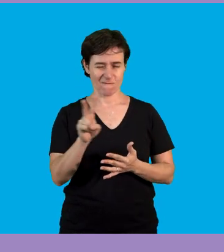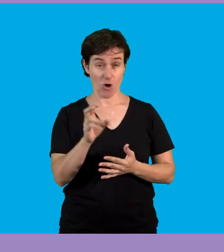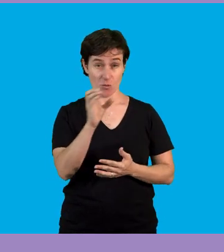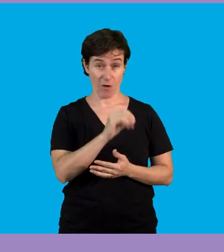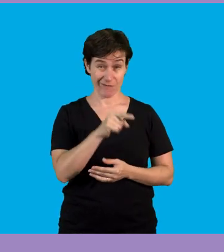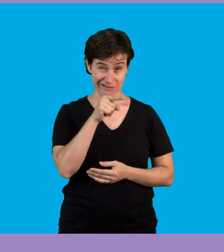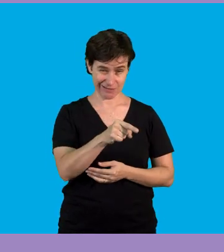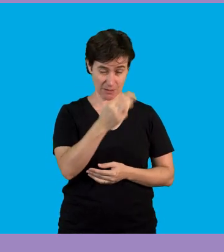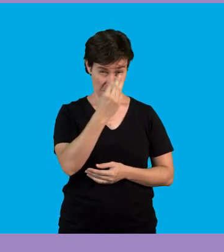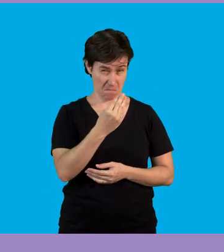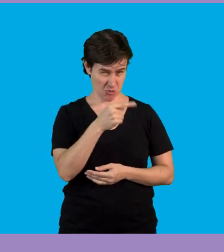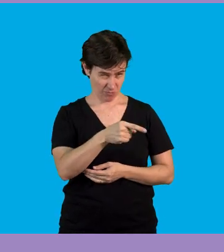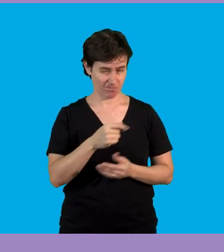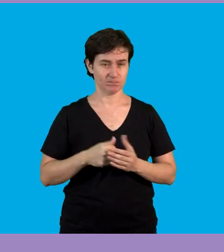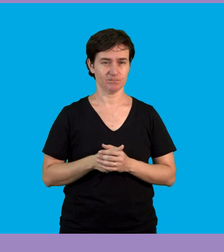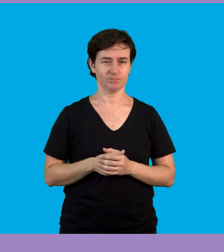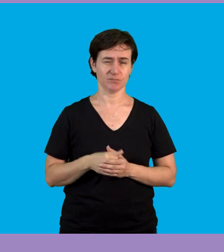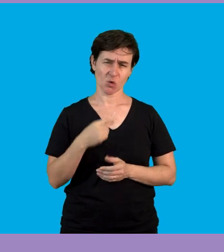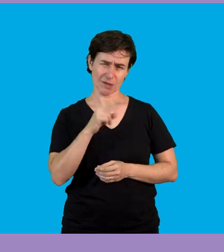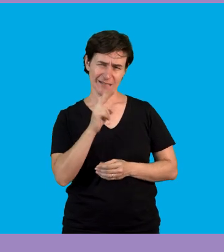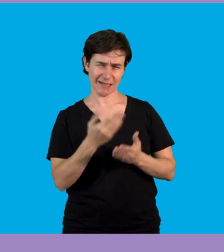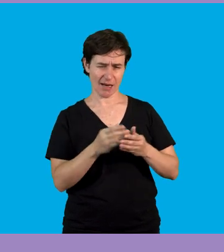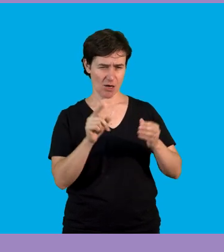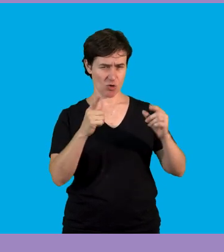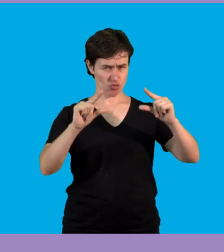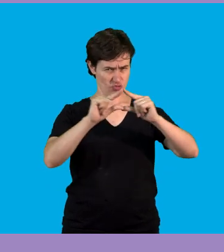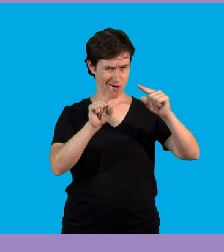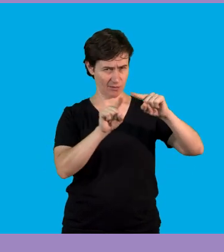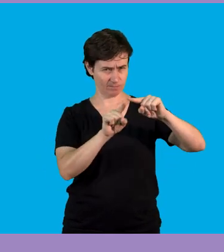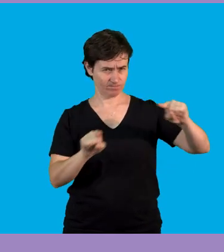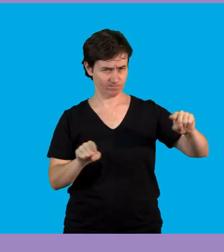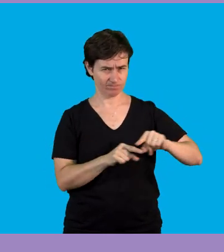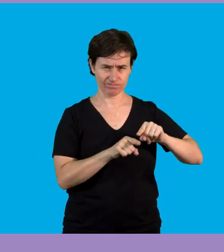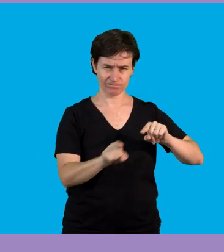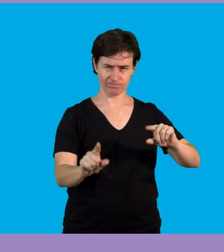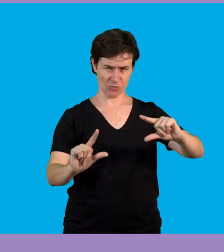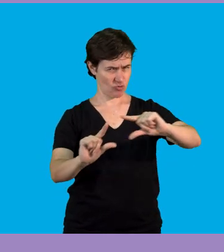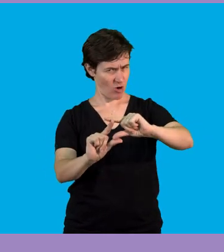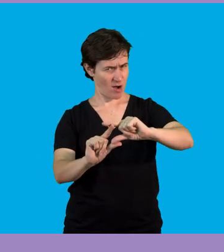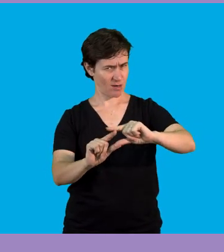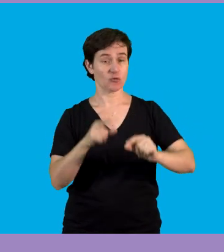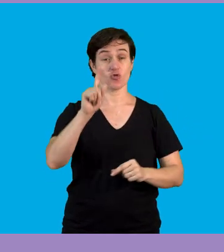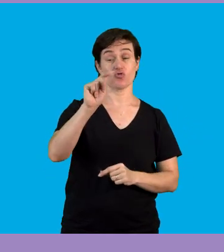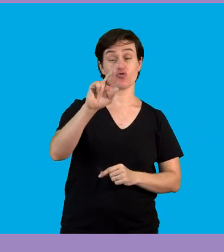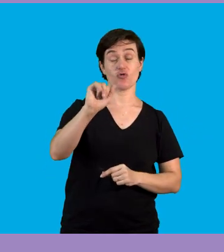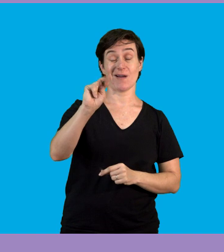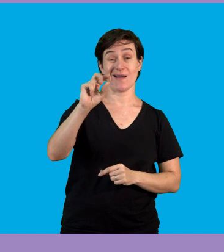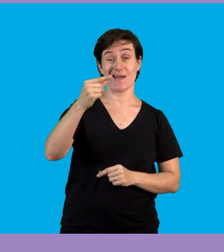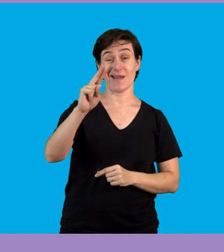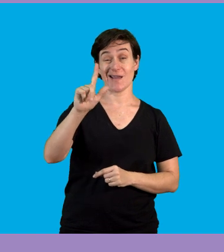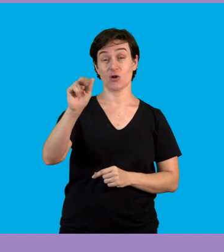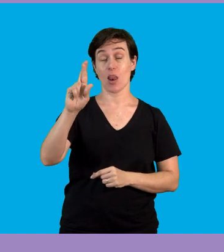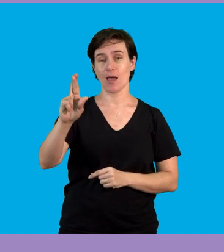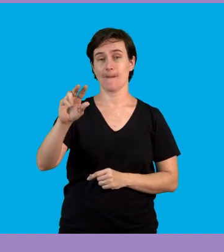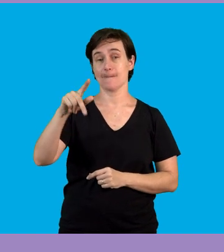of the object below. So as we can see, the object below there is a triangular prism. And how do we see